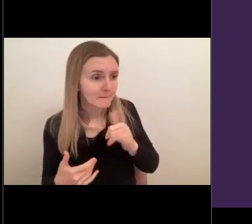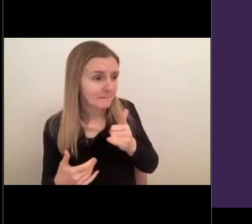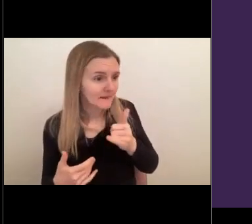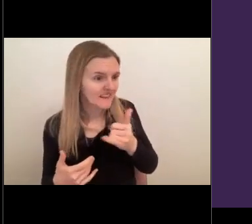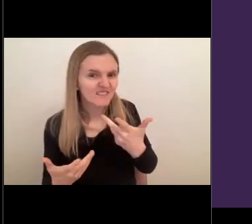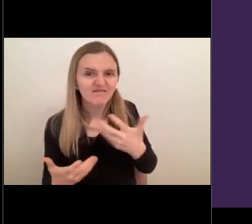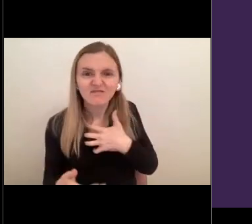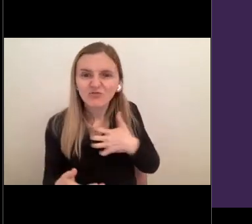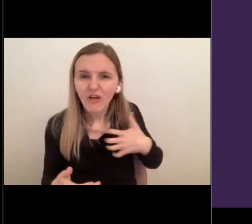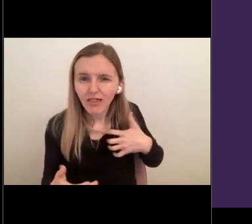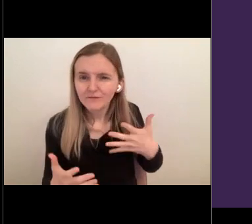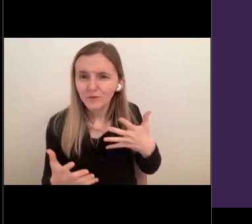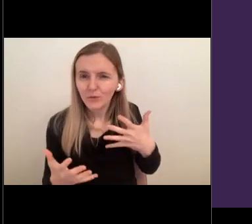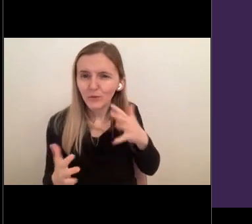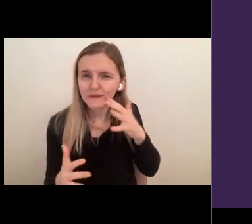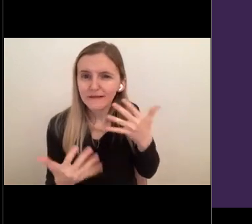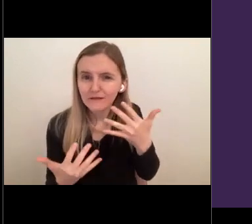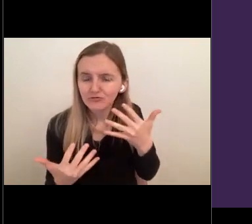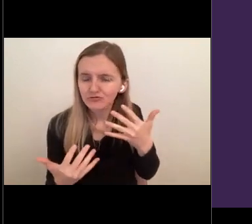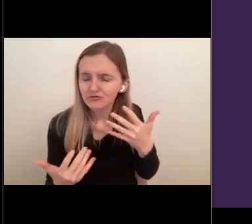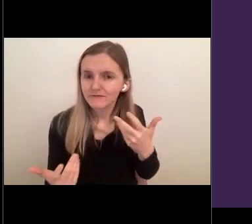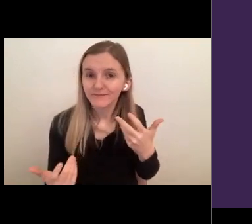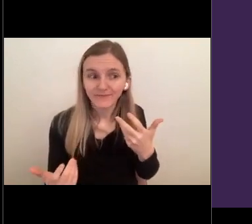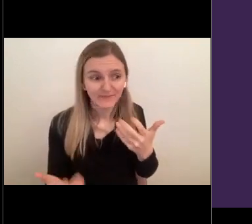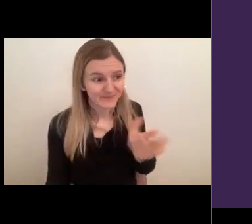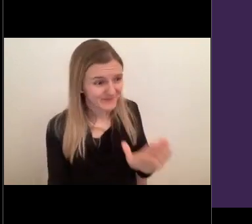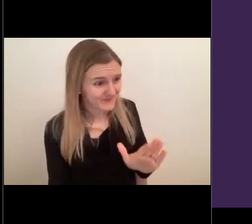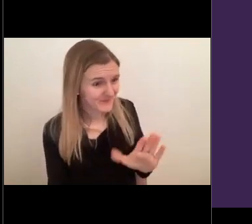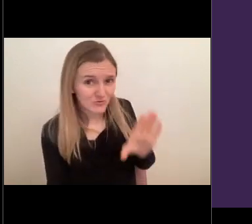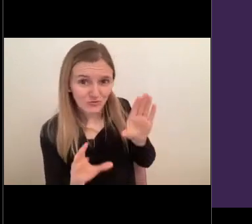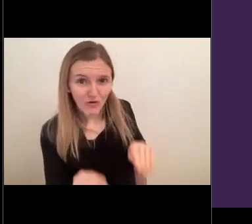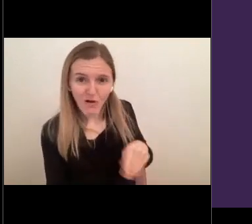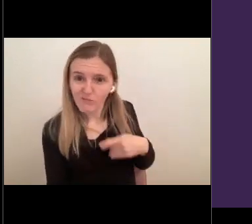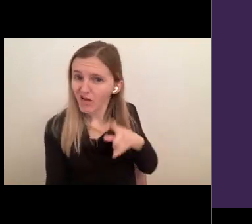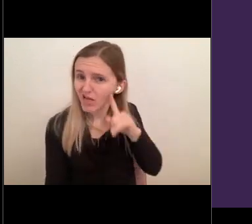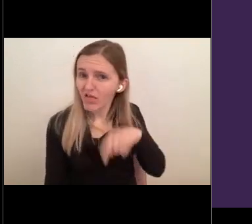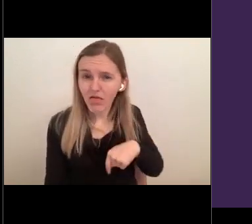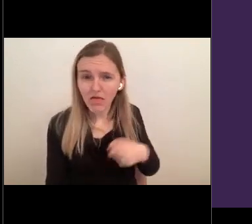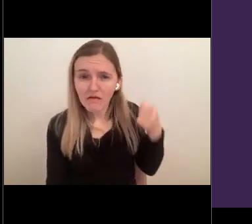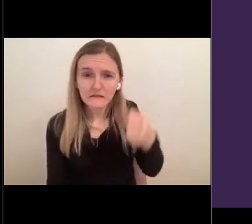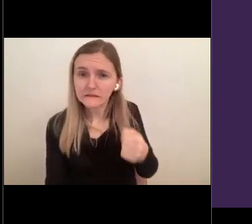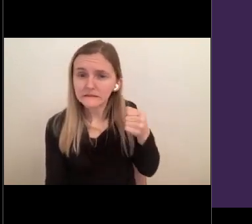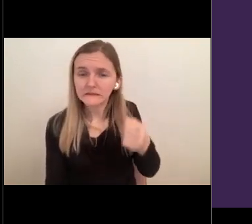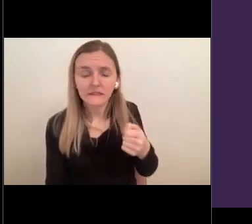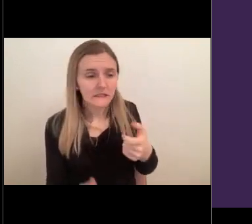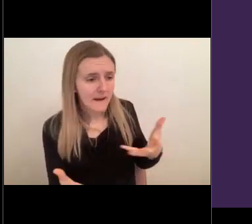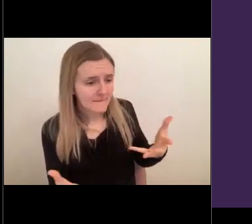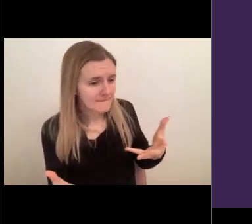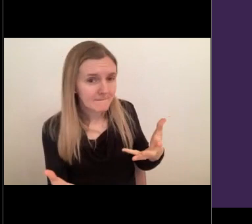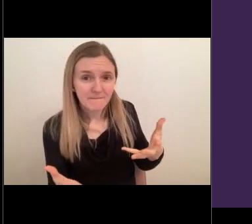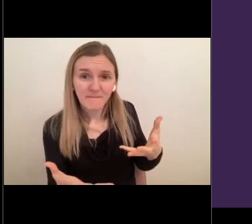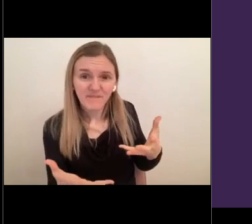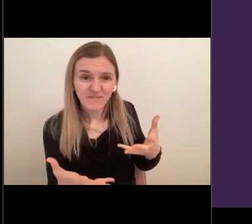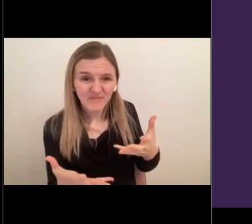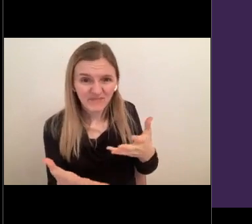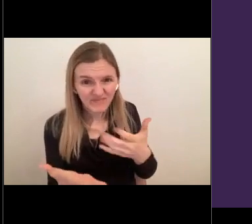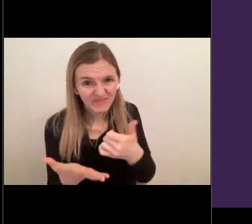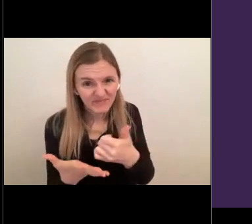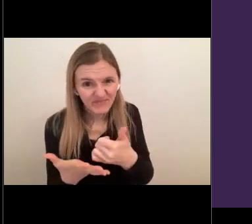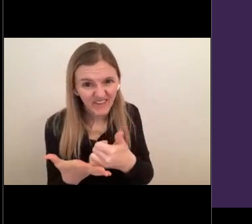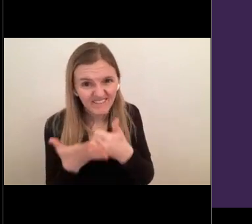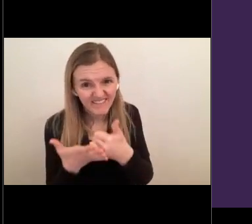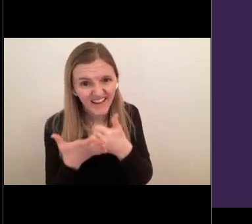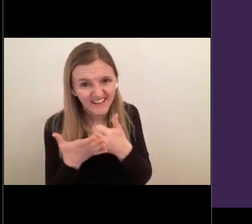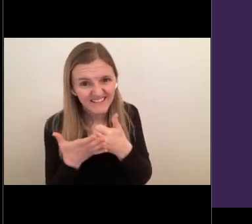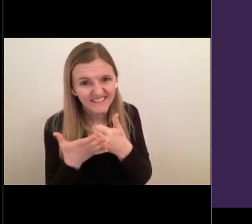jealousy. He doesn't listen or respond when I ask him to stop doing it. Any advice on how to help with sibling rivalry? He